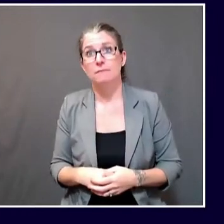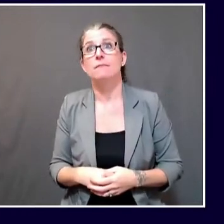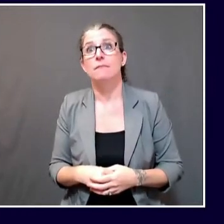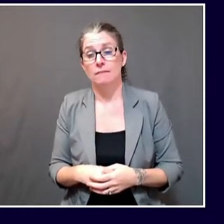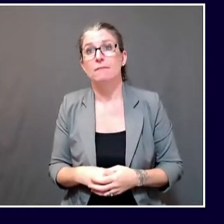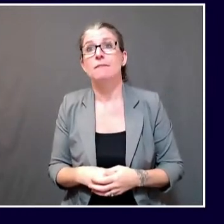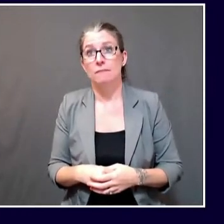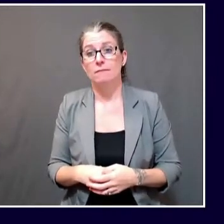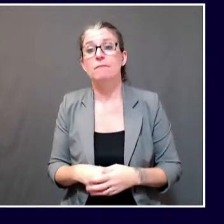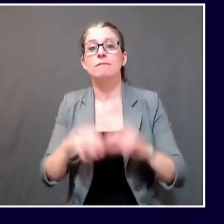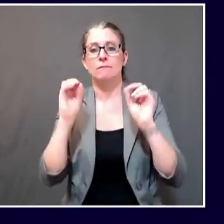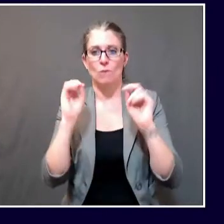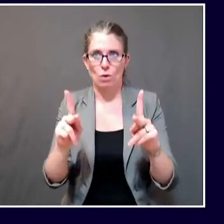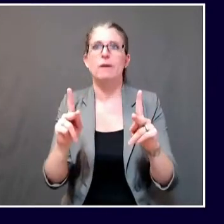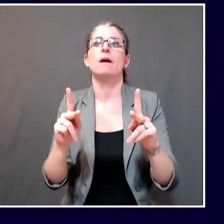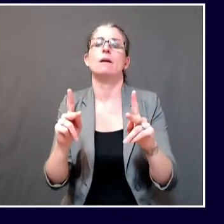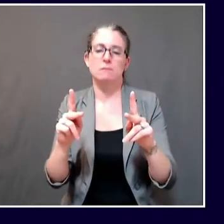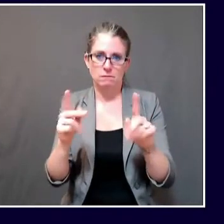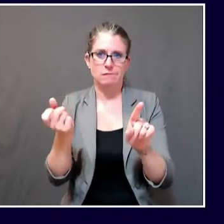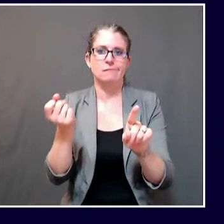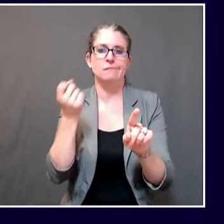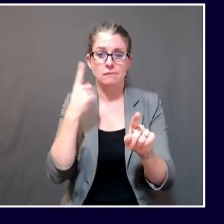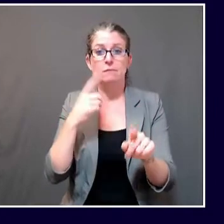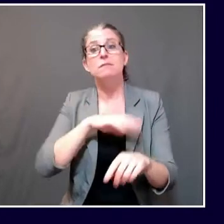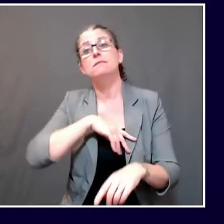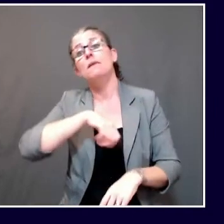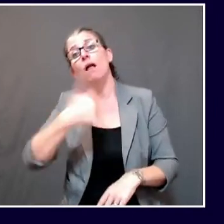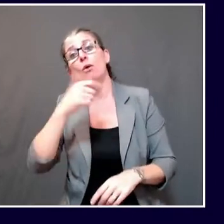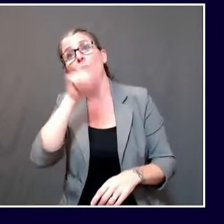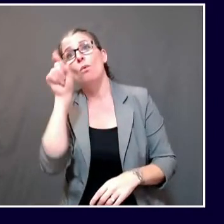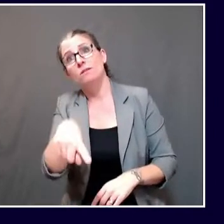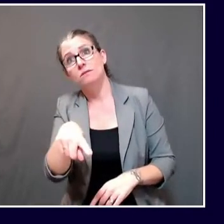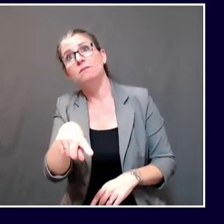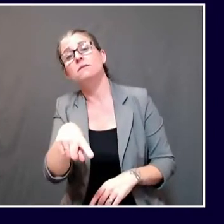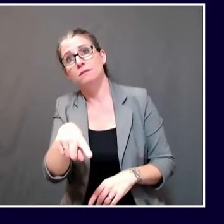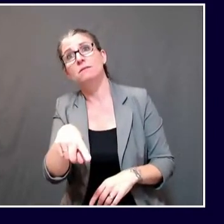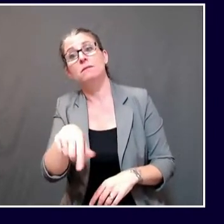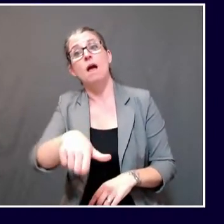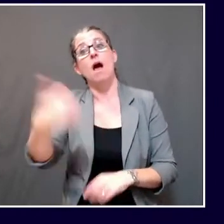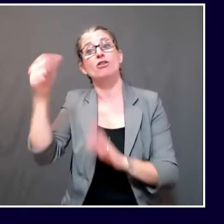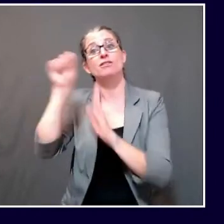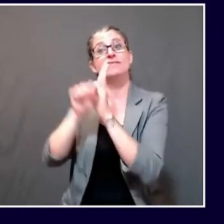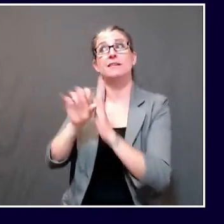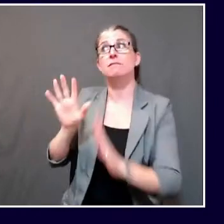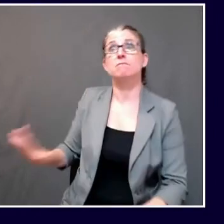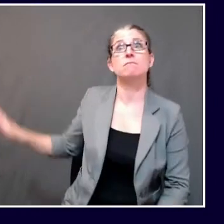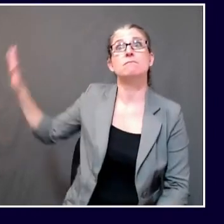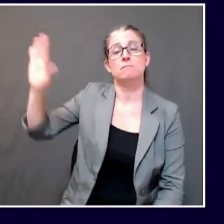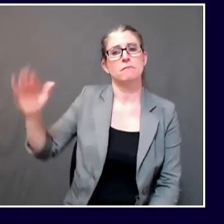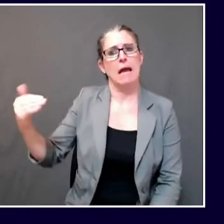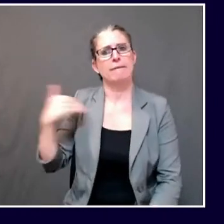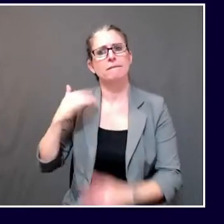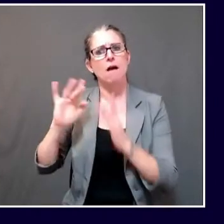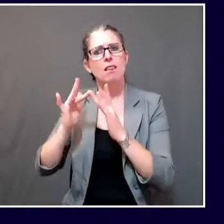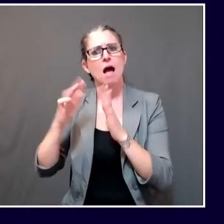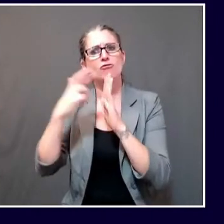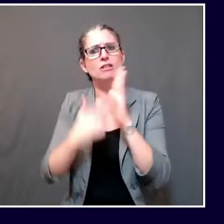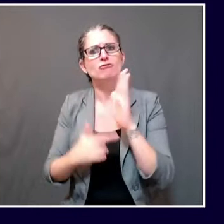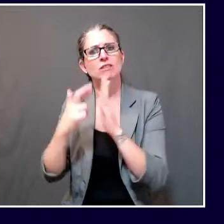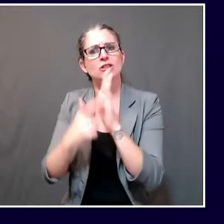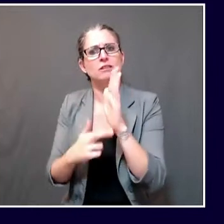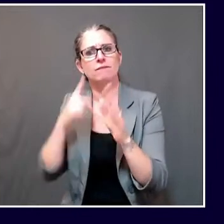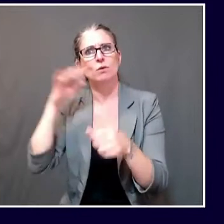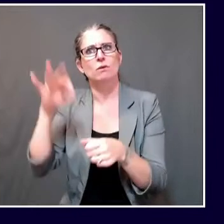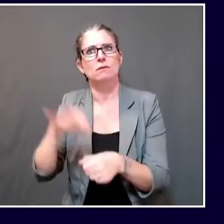here in Maine. Is that something that you'll be working to put in place for future elections? We think we will probably see proposals for that in the upcoming